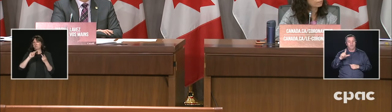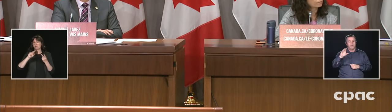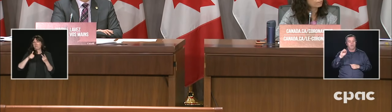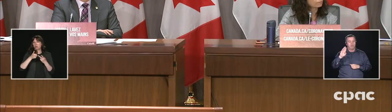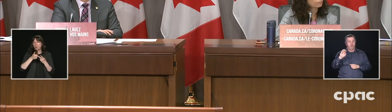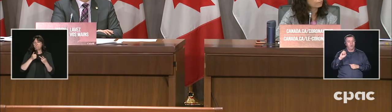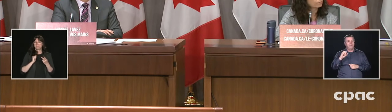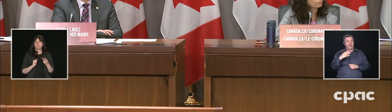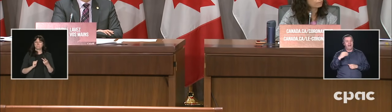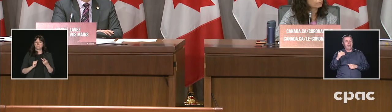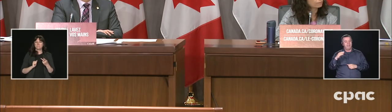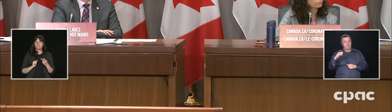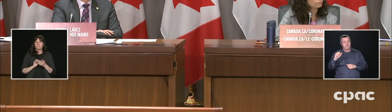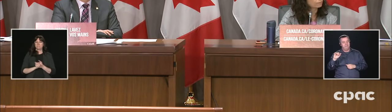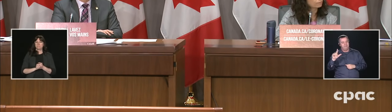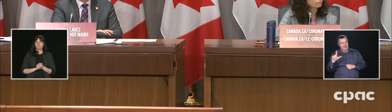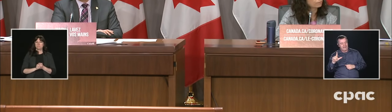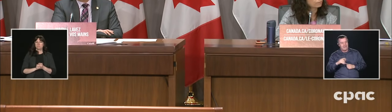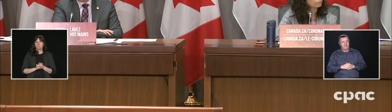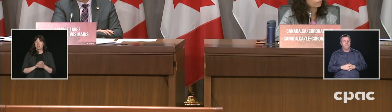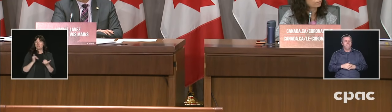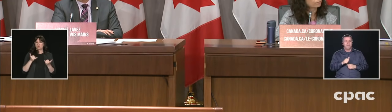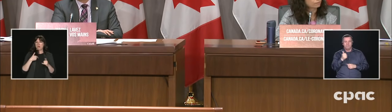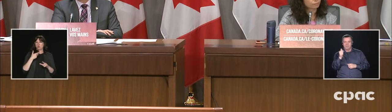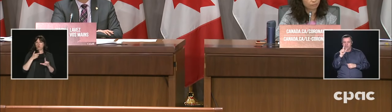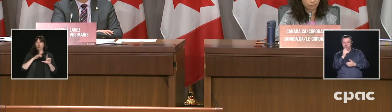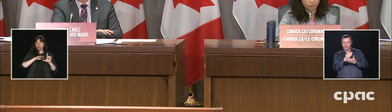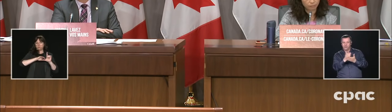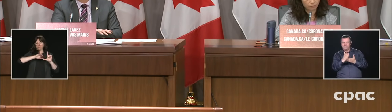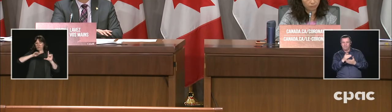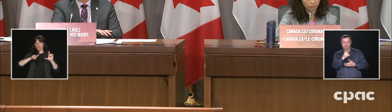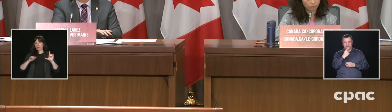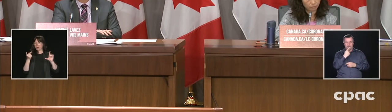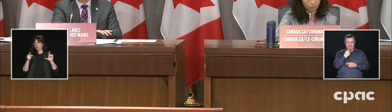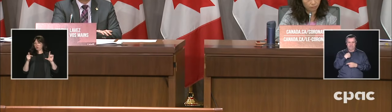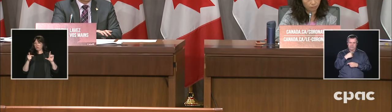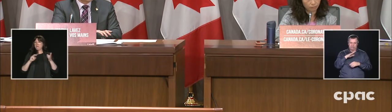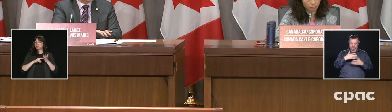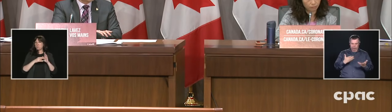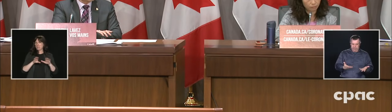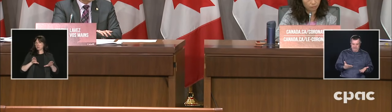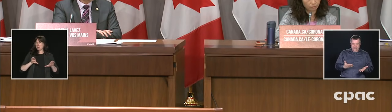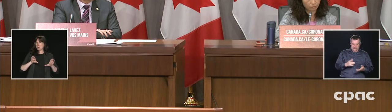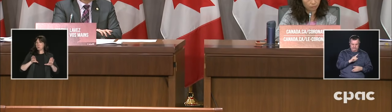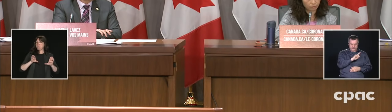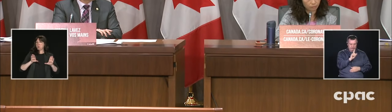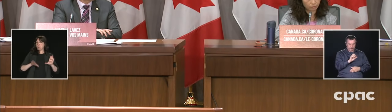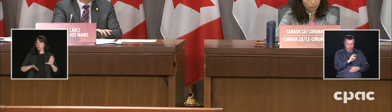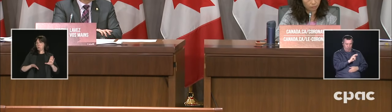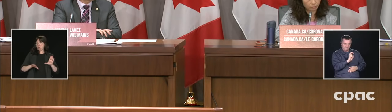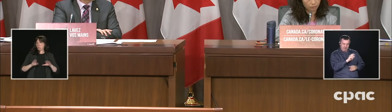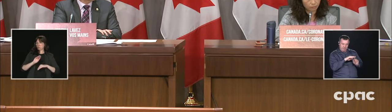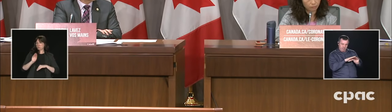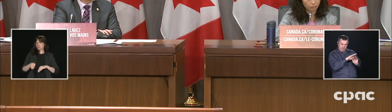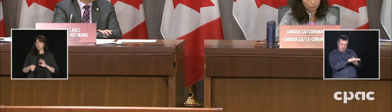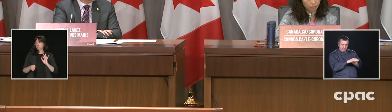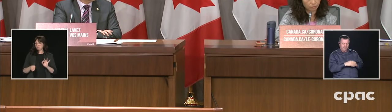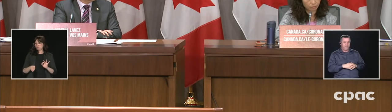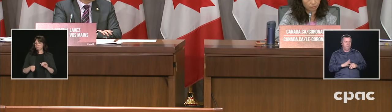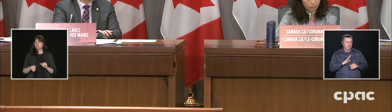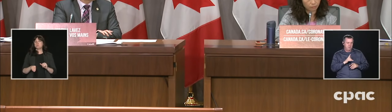You say we're in the green zone right now, so pretty low case rates. You mentioned in your opening